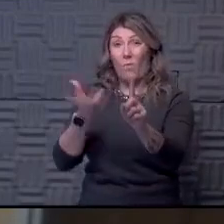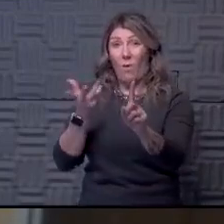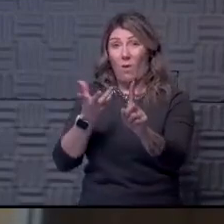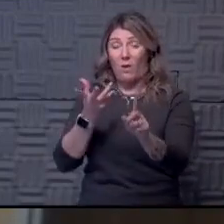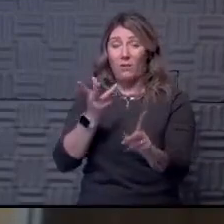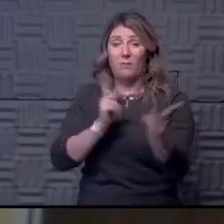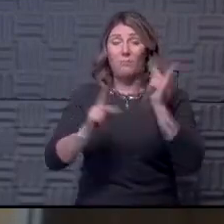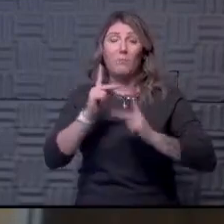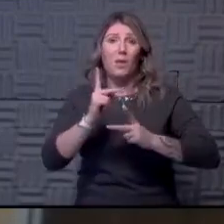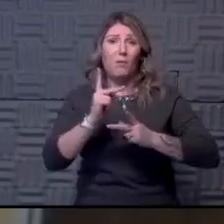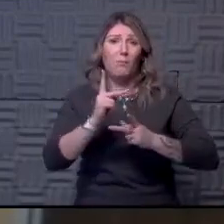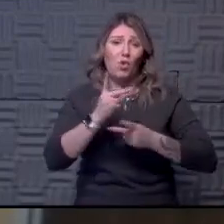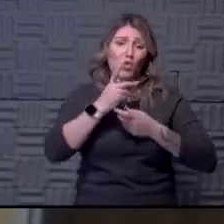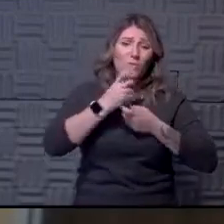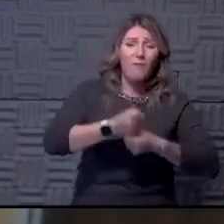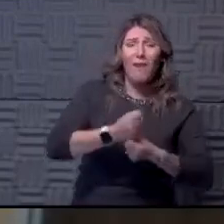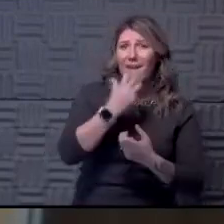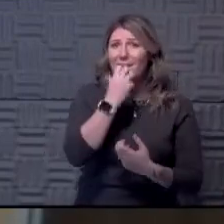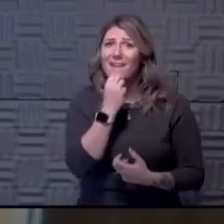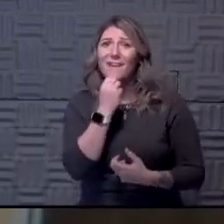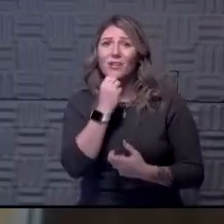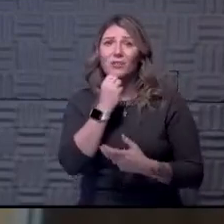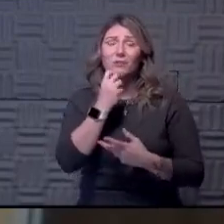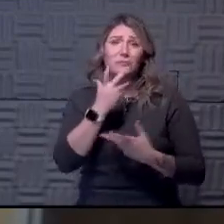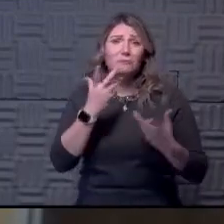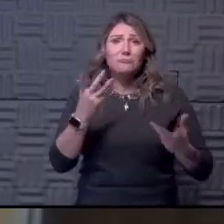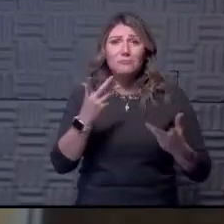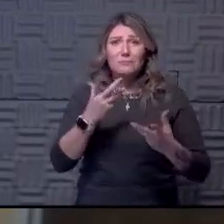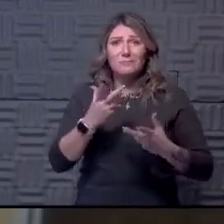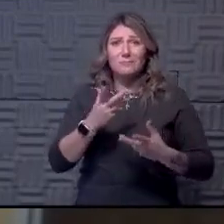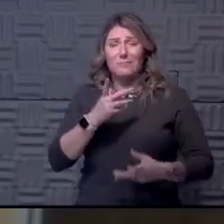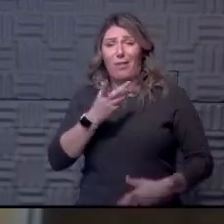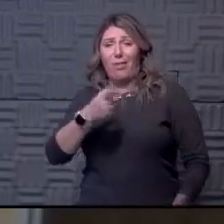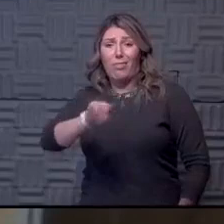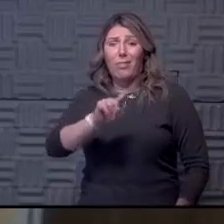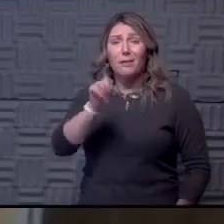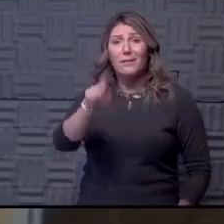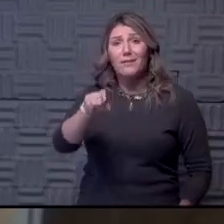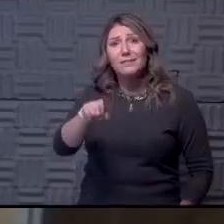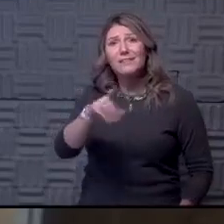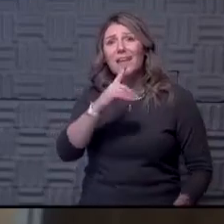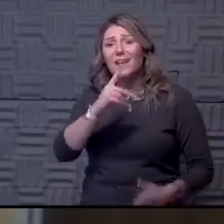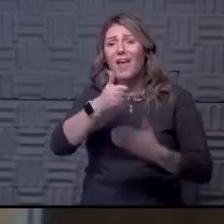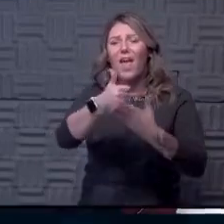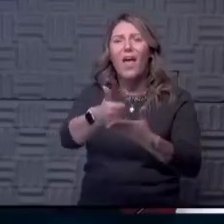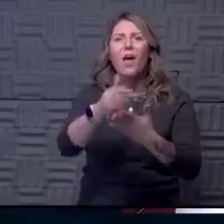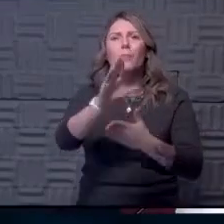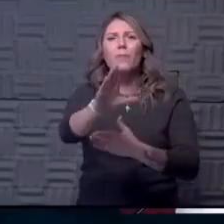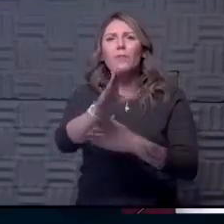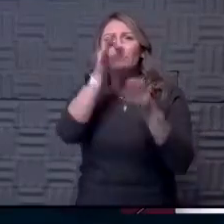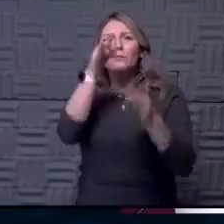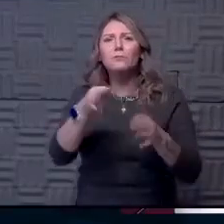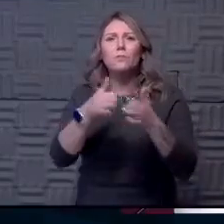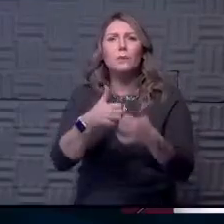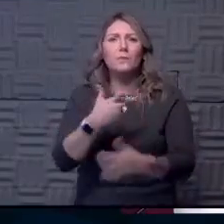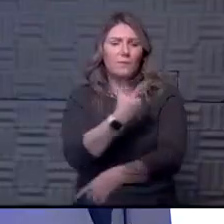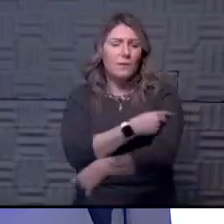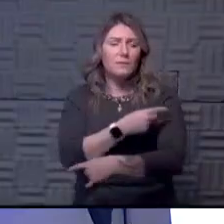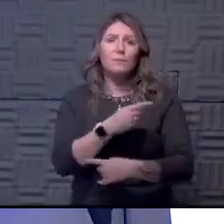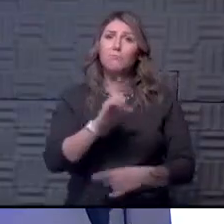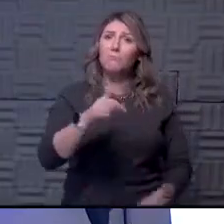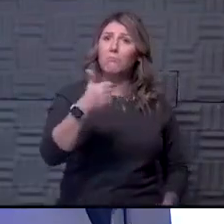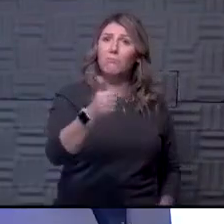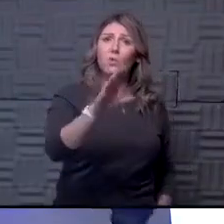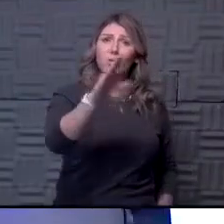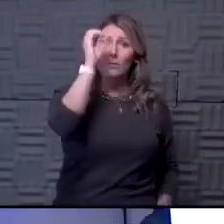trust to convey information that's necessary to help them think through their decision about the vaccine. Hawkeye, what do you think? Yeah, no,